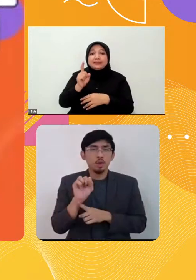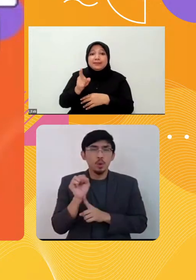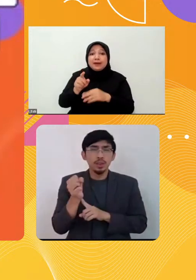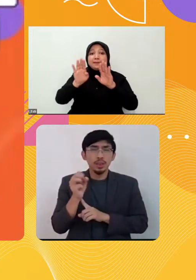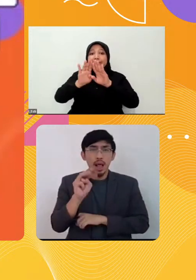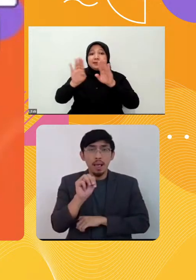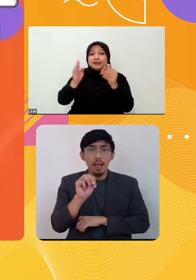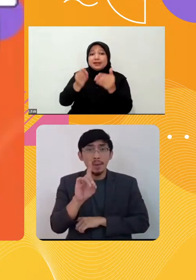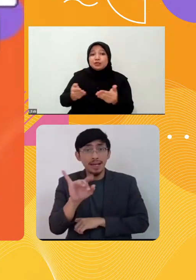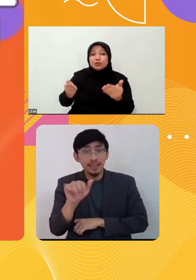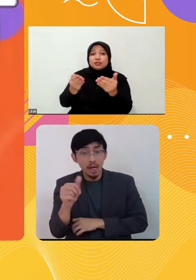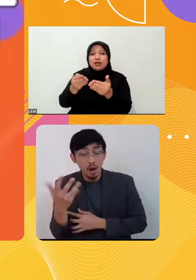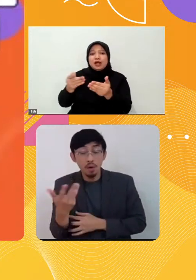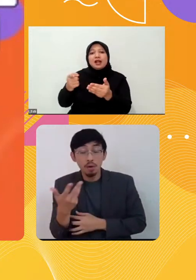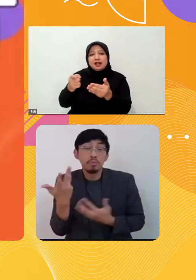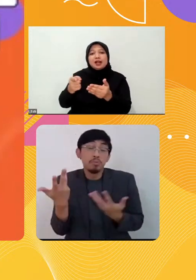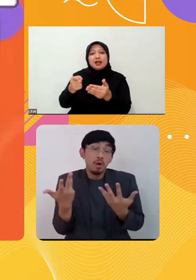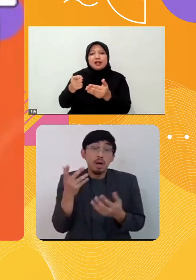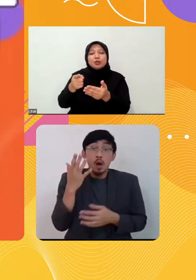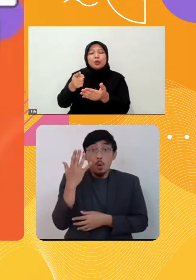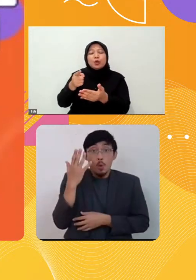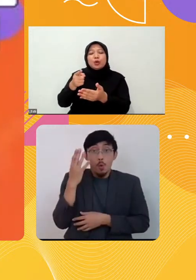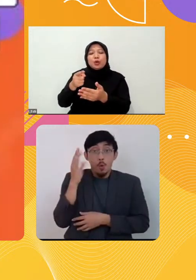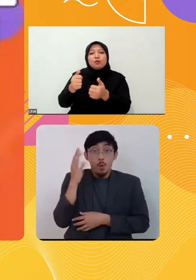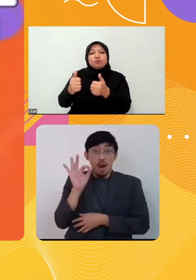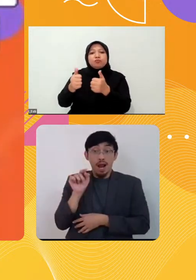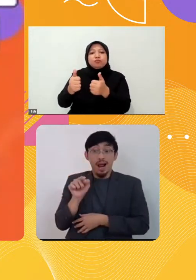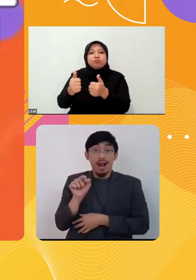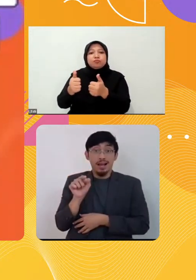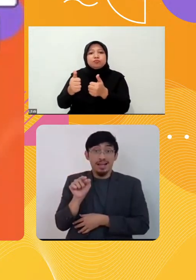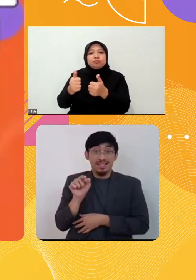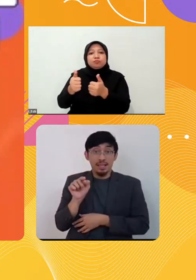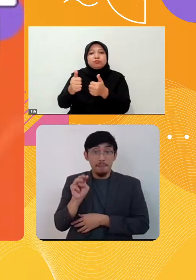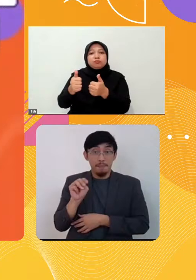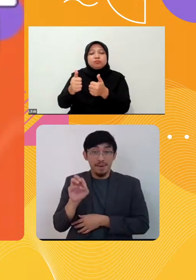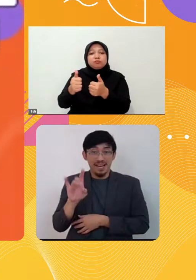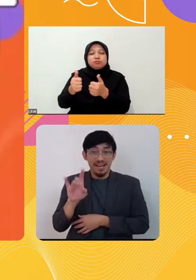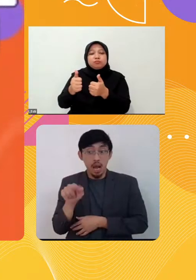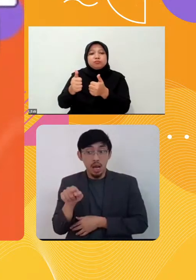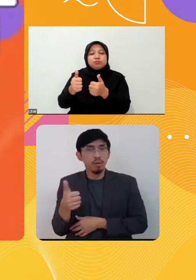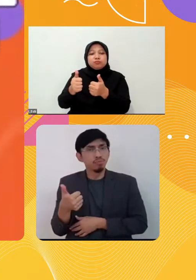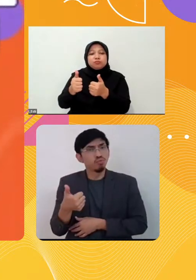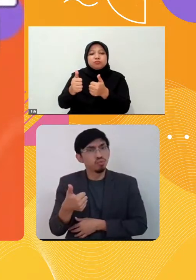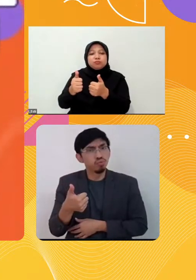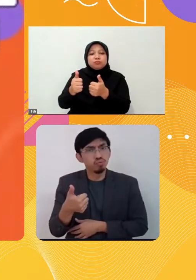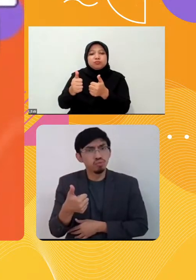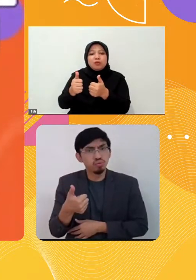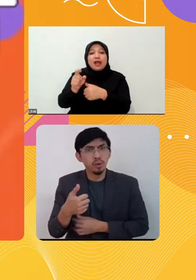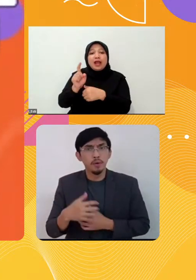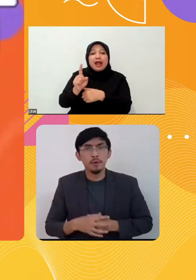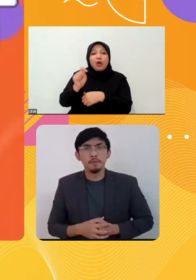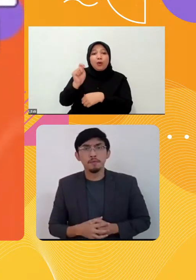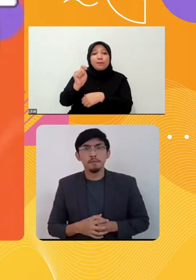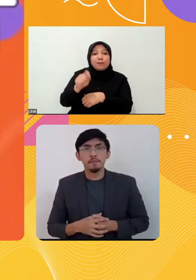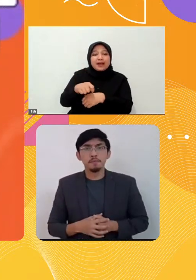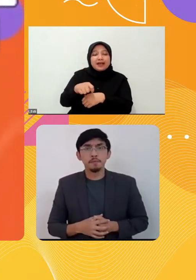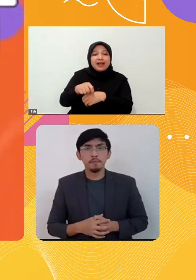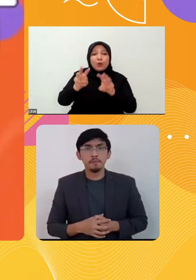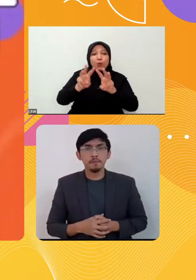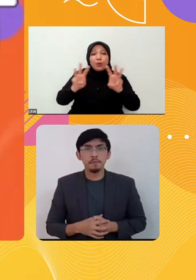be credible, it depends on the who manage. And then if we use the fact check website,